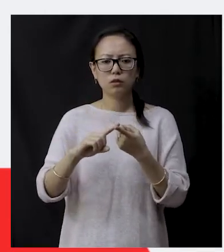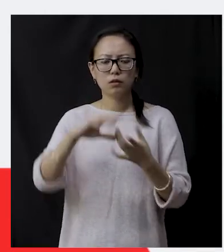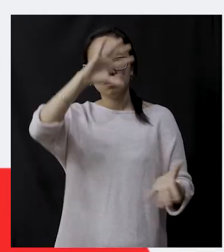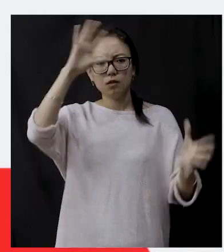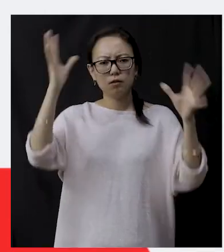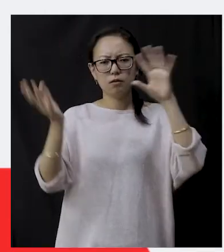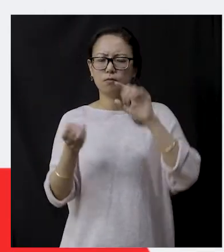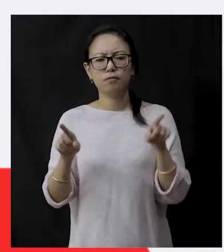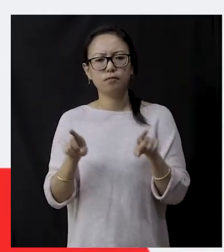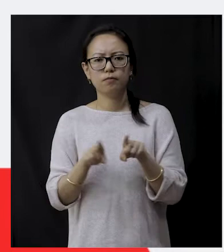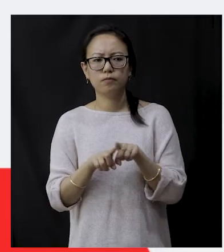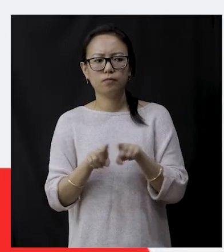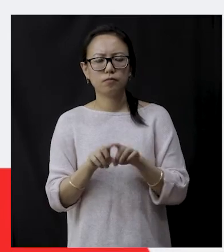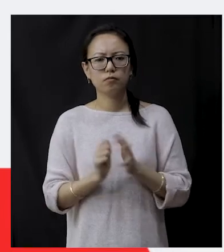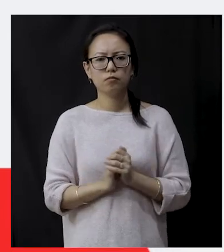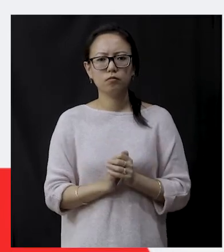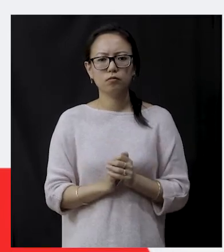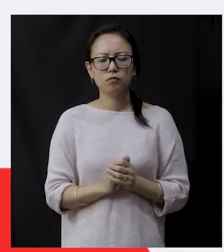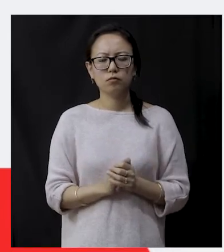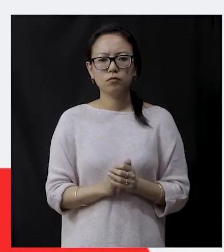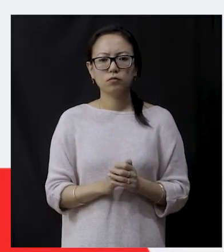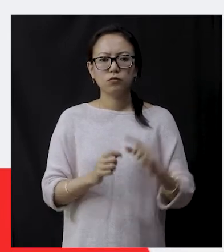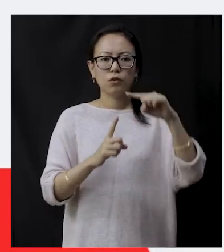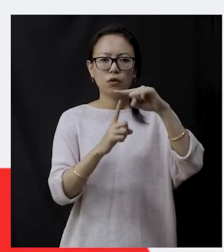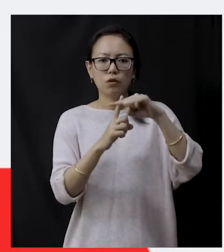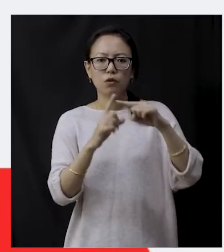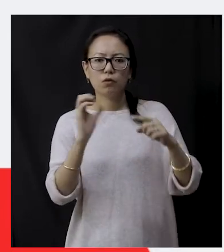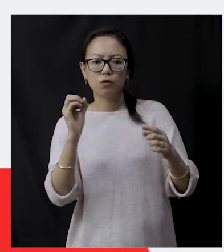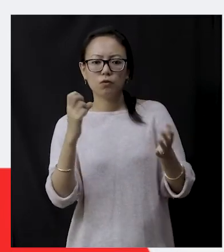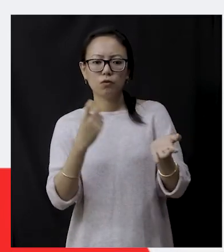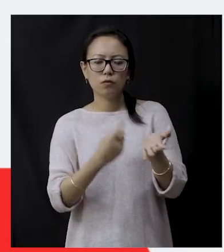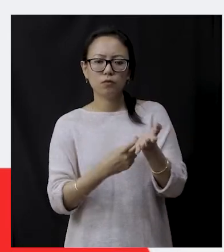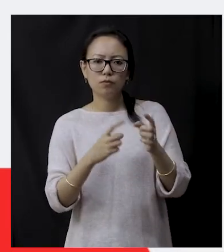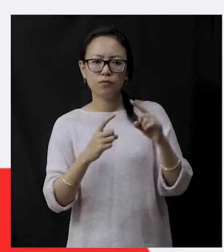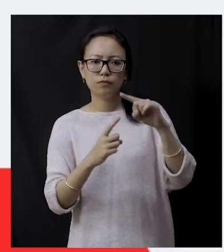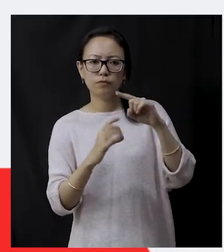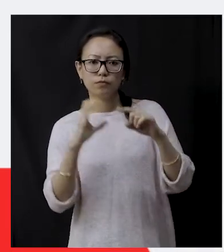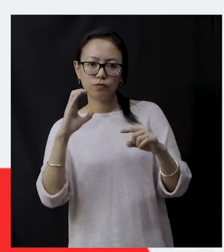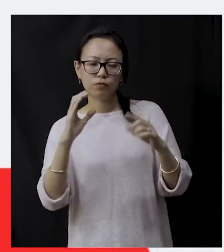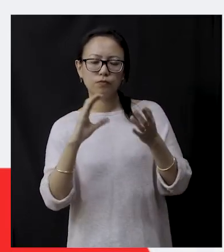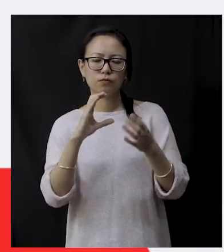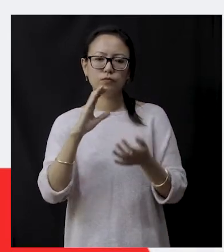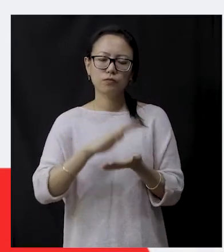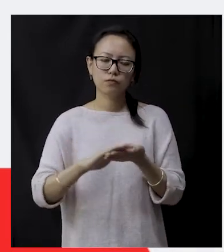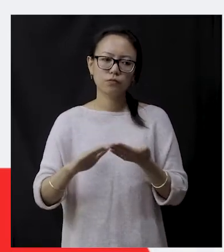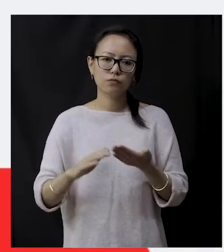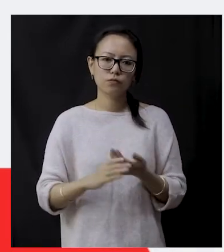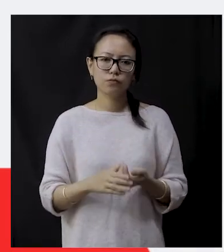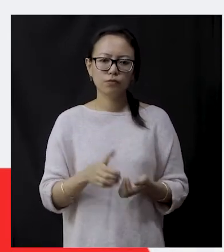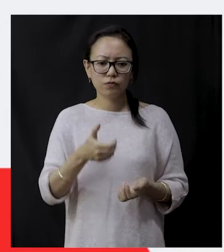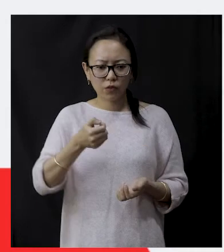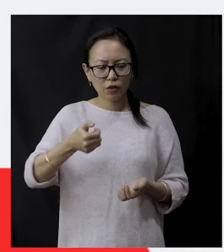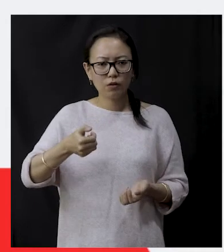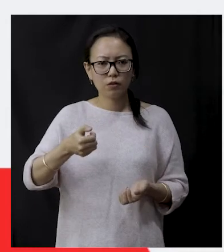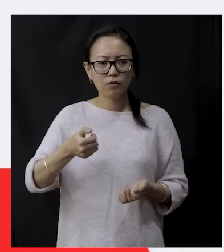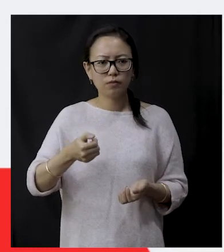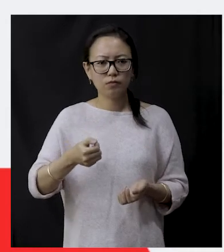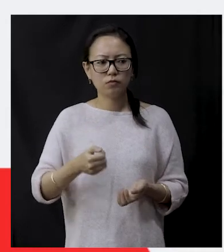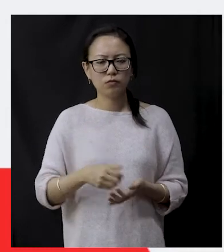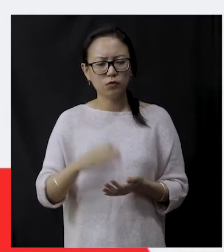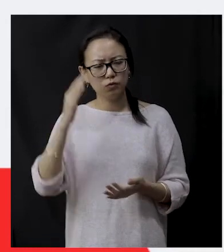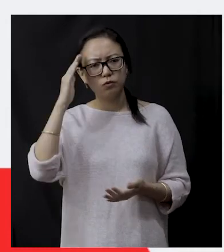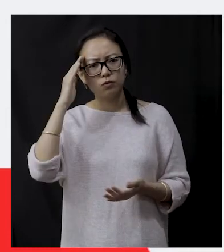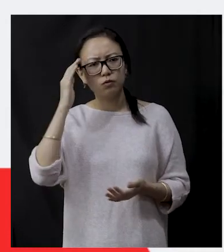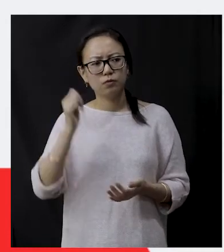a torchlight, okay? It is a torchlight. So now, students, if you don't have